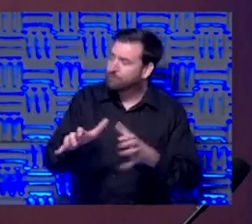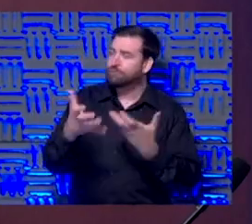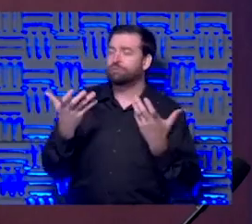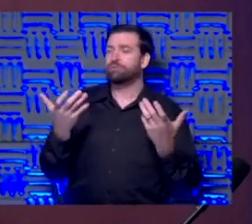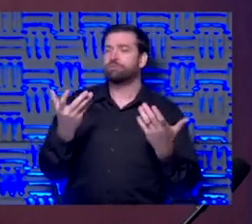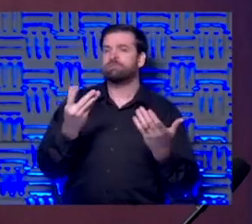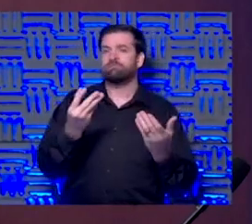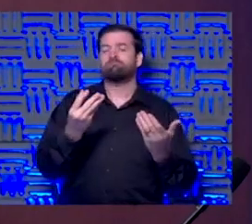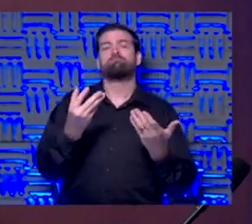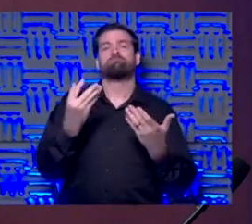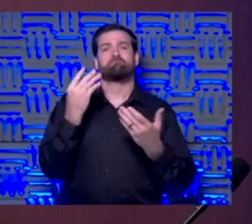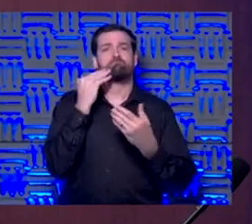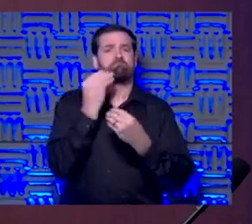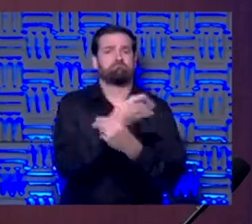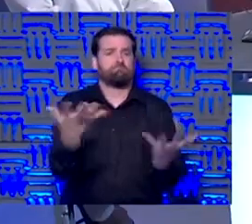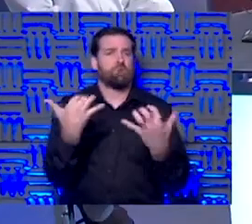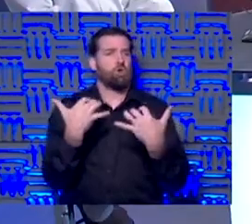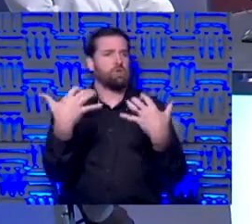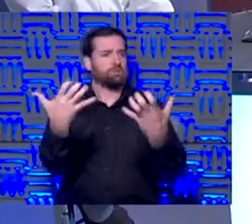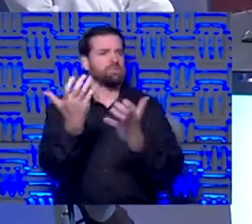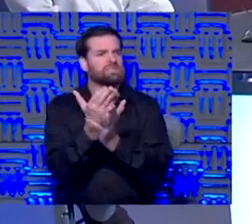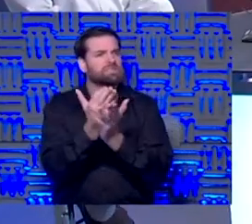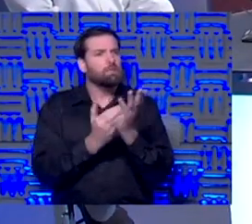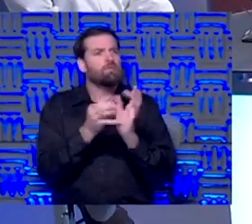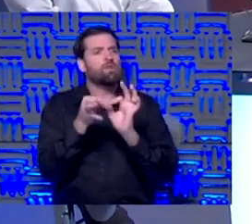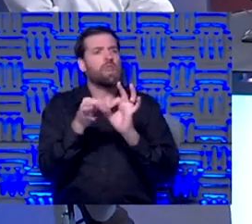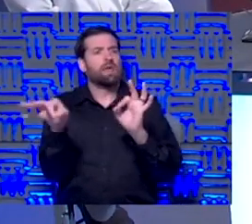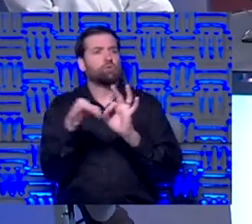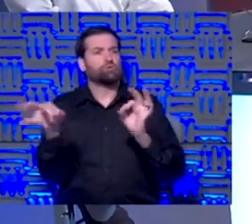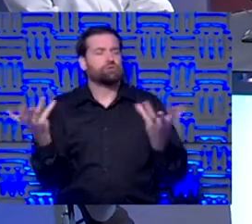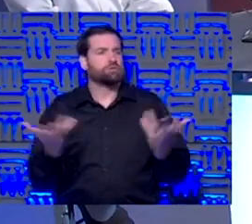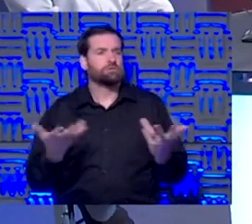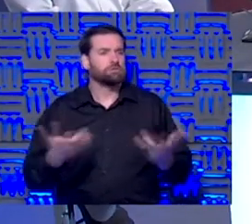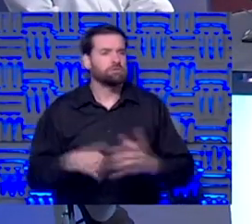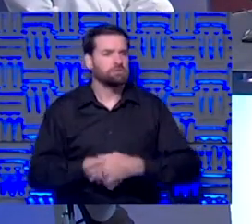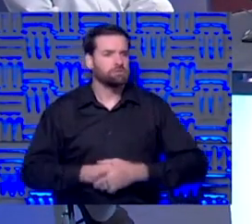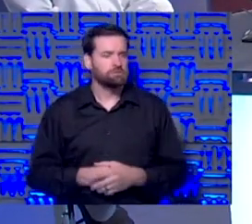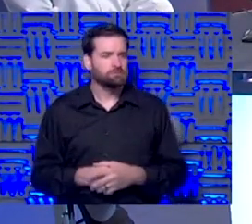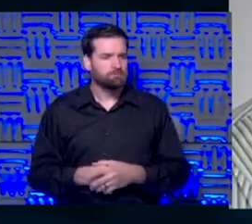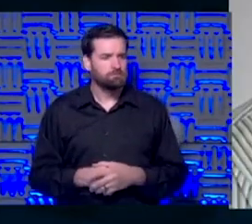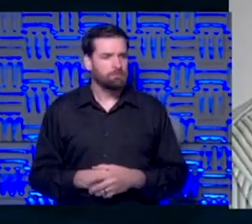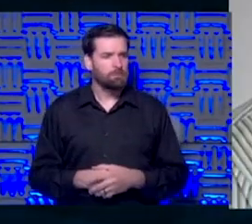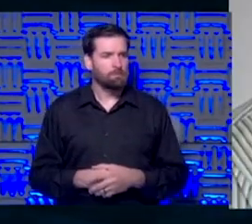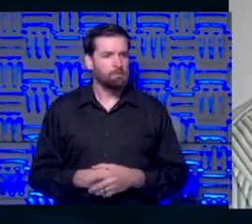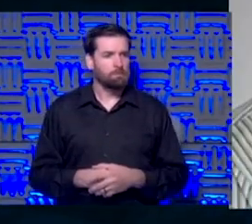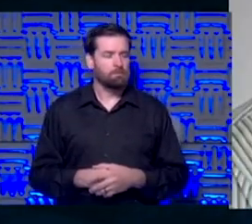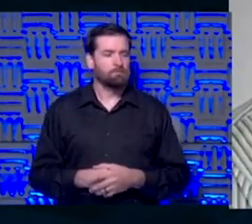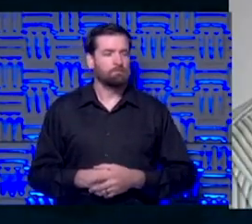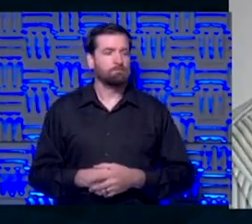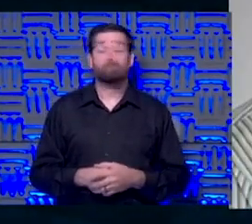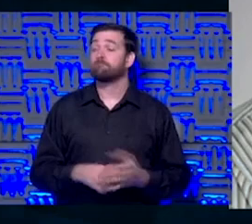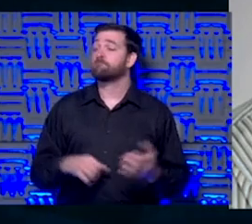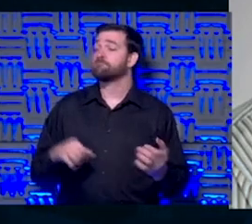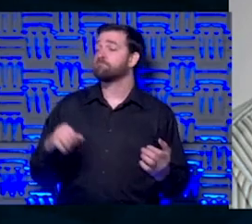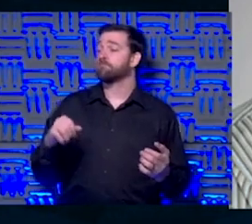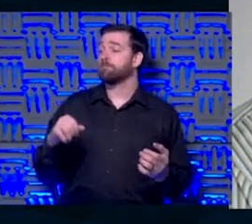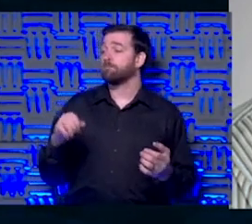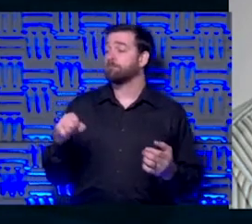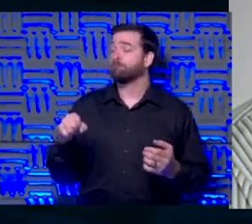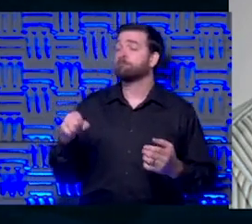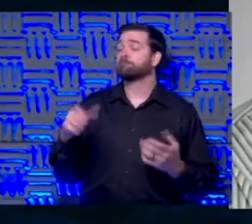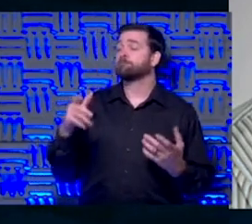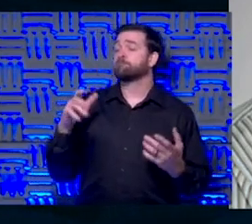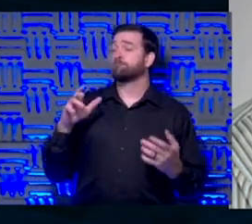me, tell our listening audience some of the languages you've been talking in. Yeah, and I think it's